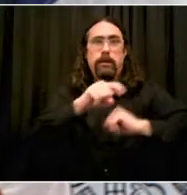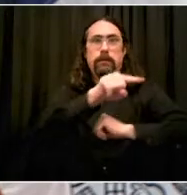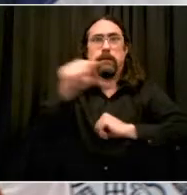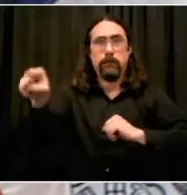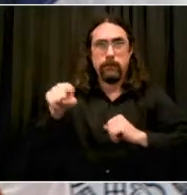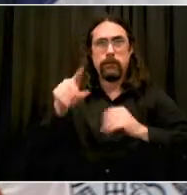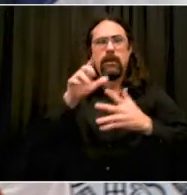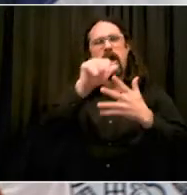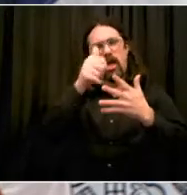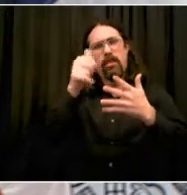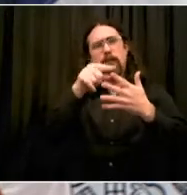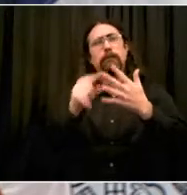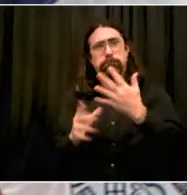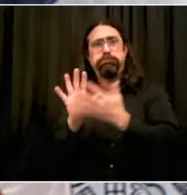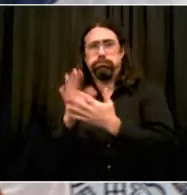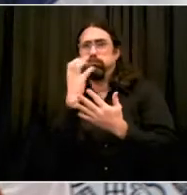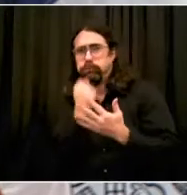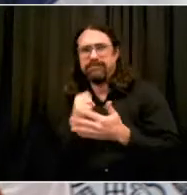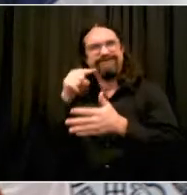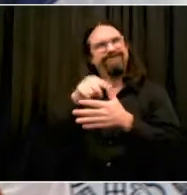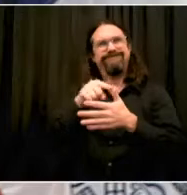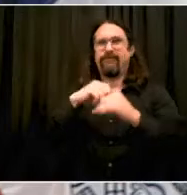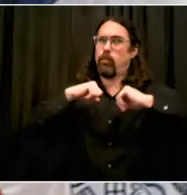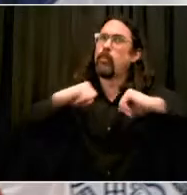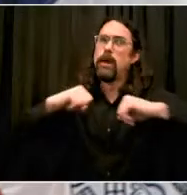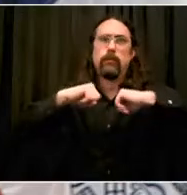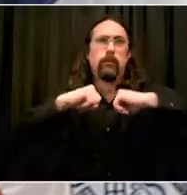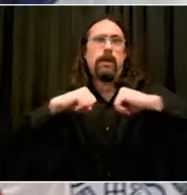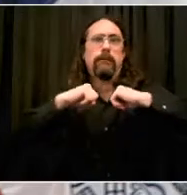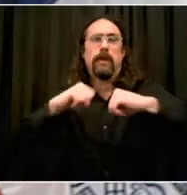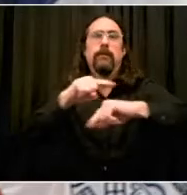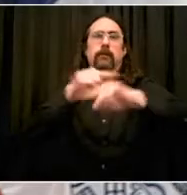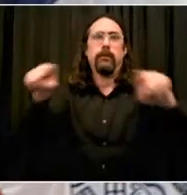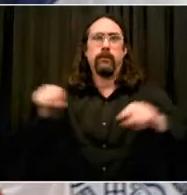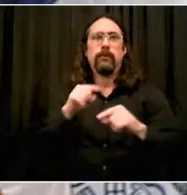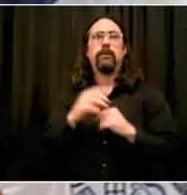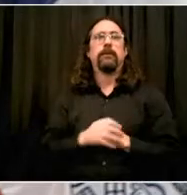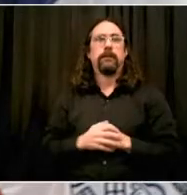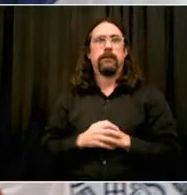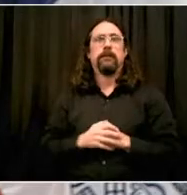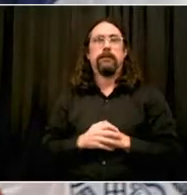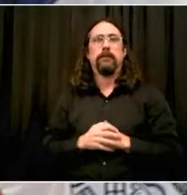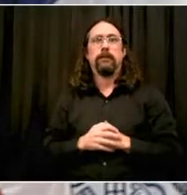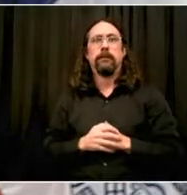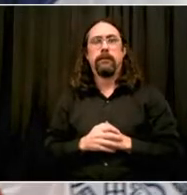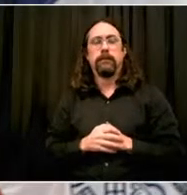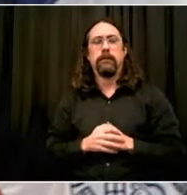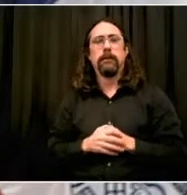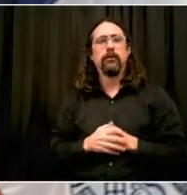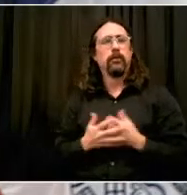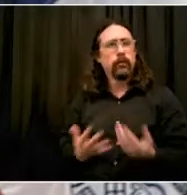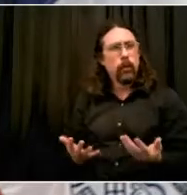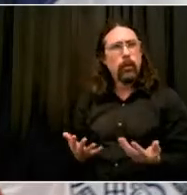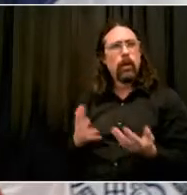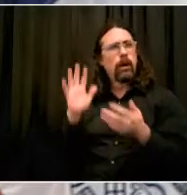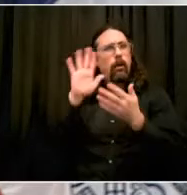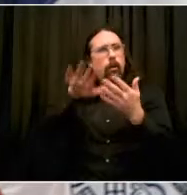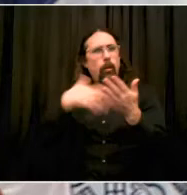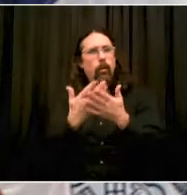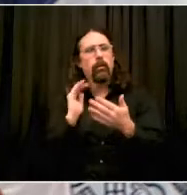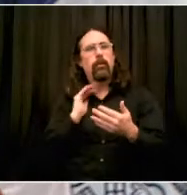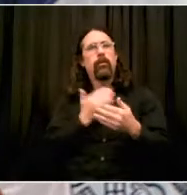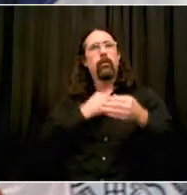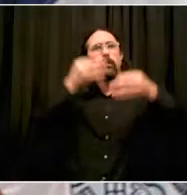here's our plan for cleaning, for testing, for ventilation, for social distancing, mask wearing. And we